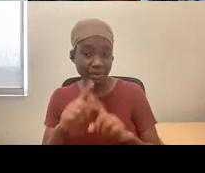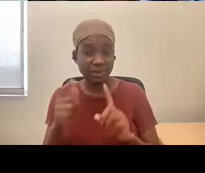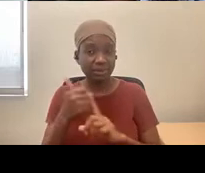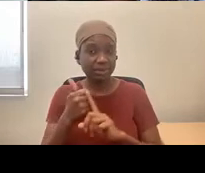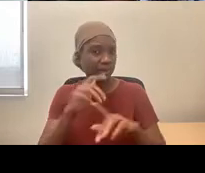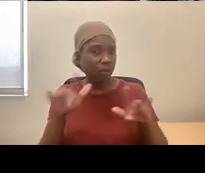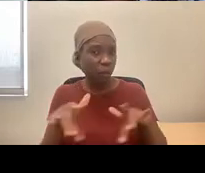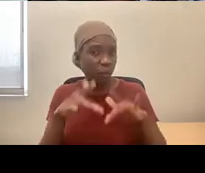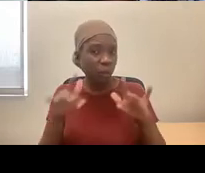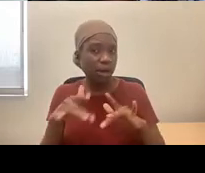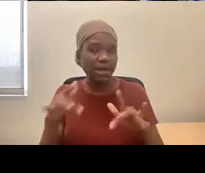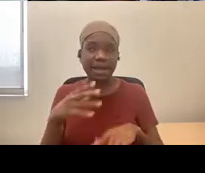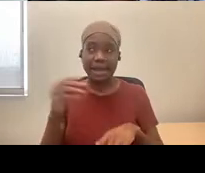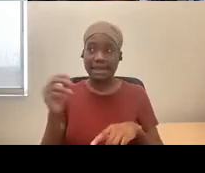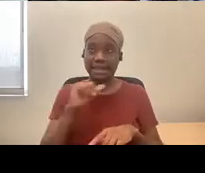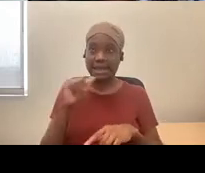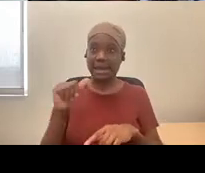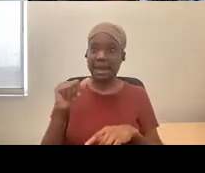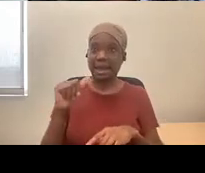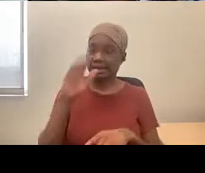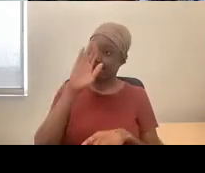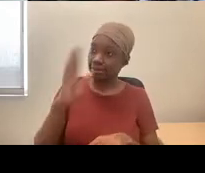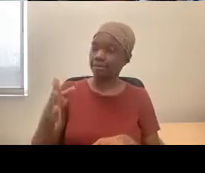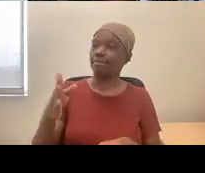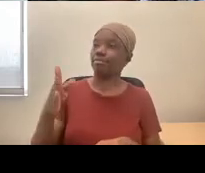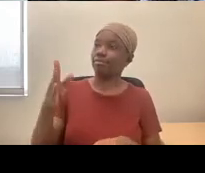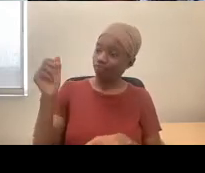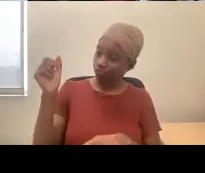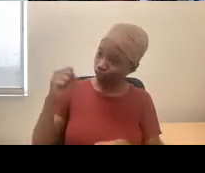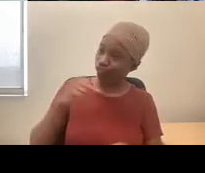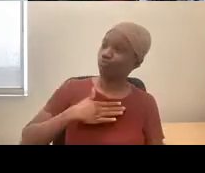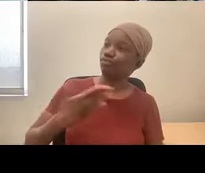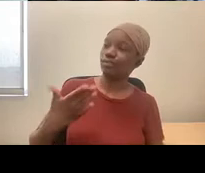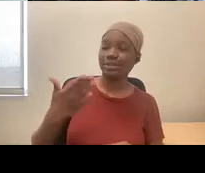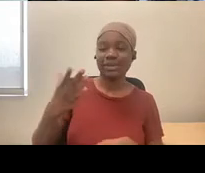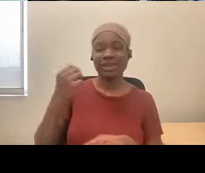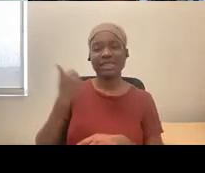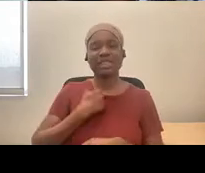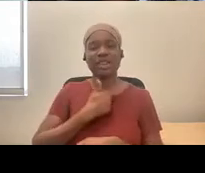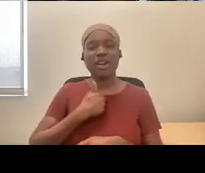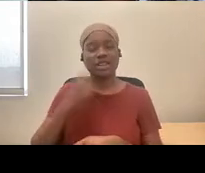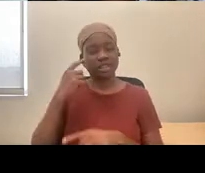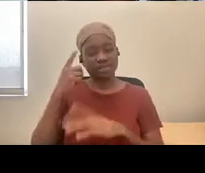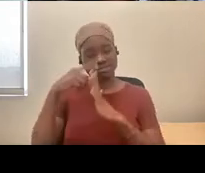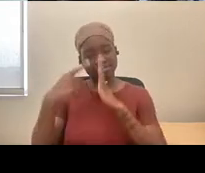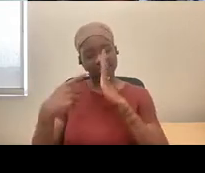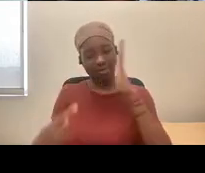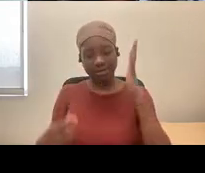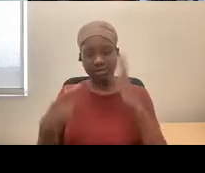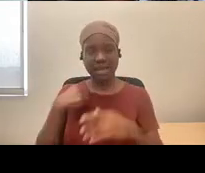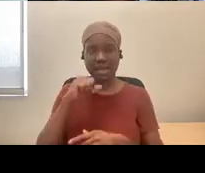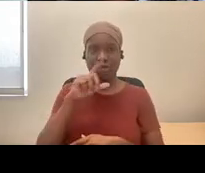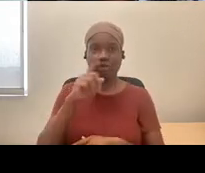not giving explicit consent. So my head just kind of went down that path because I hadn't really thought about all